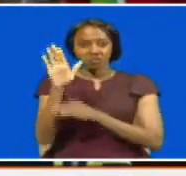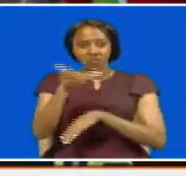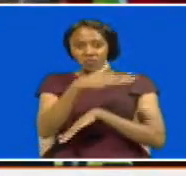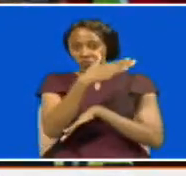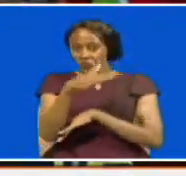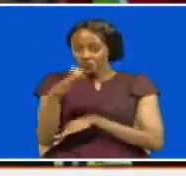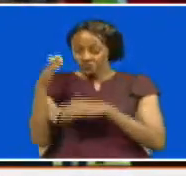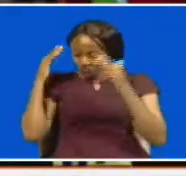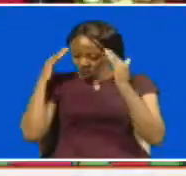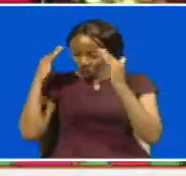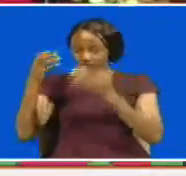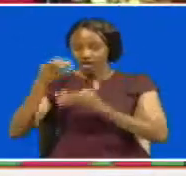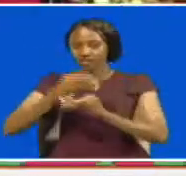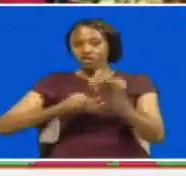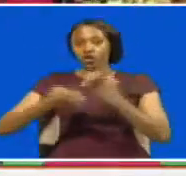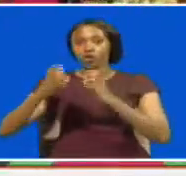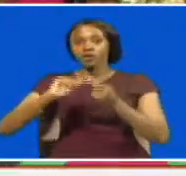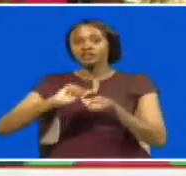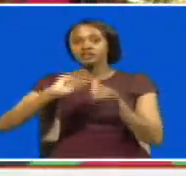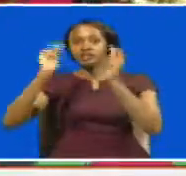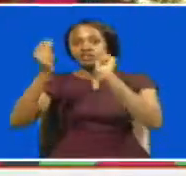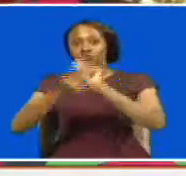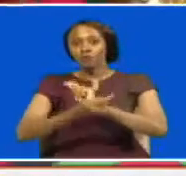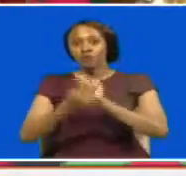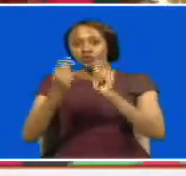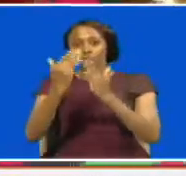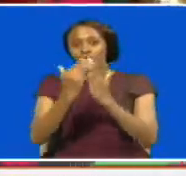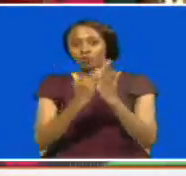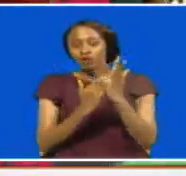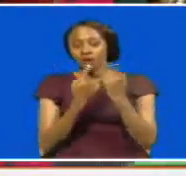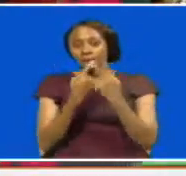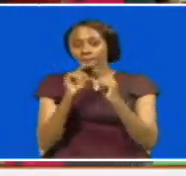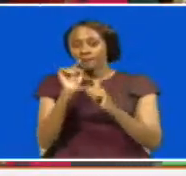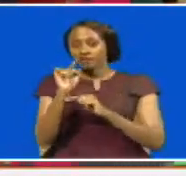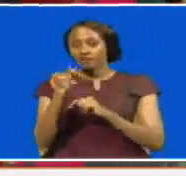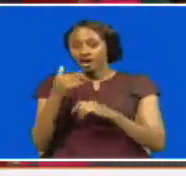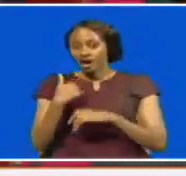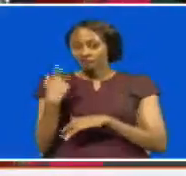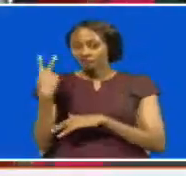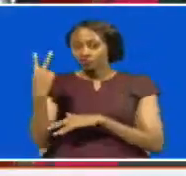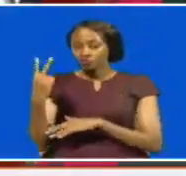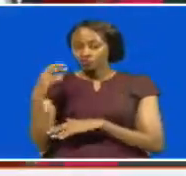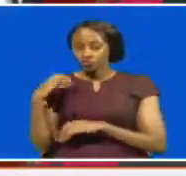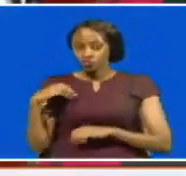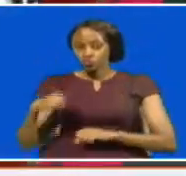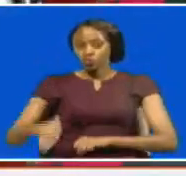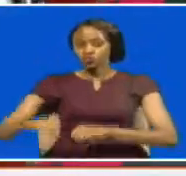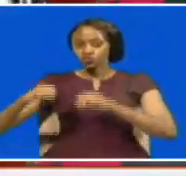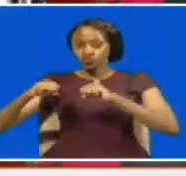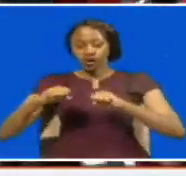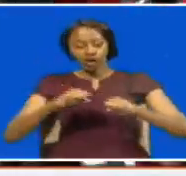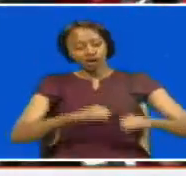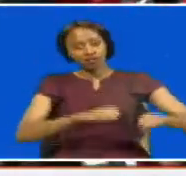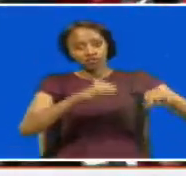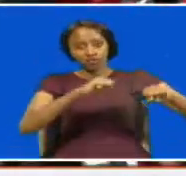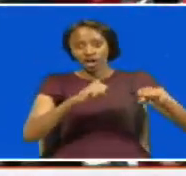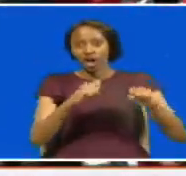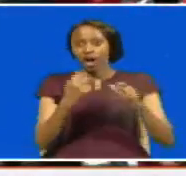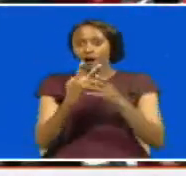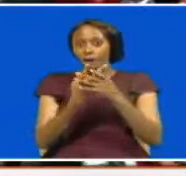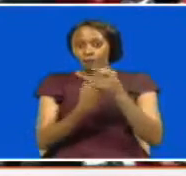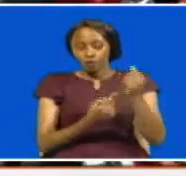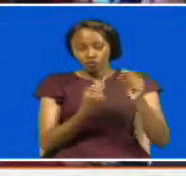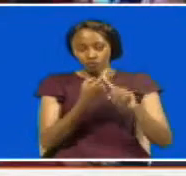on economic transformation program. The committee is expected to have two co-chairs and an equal number of members from both the ruling party